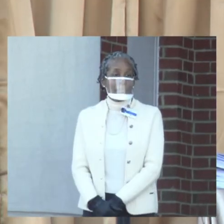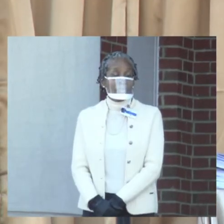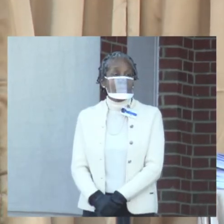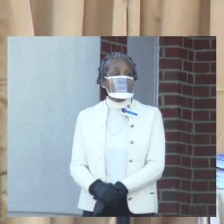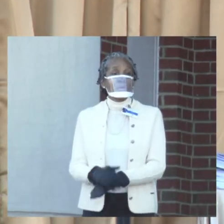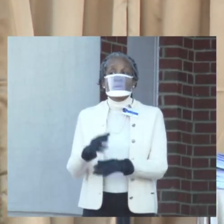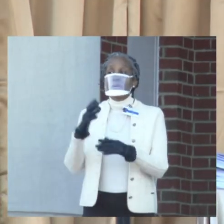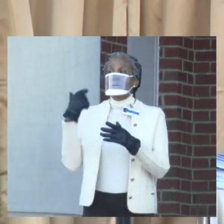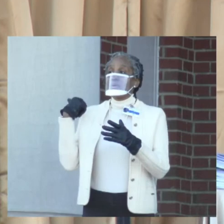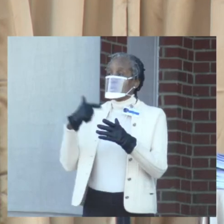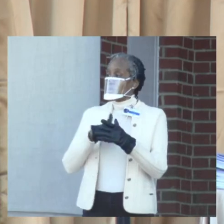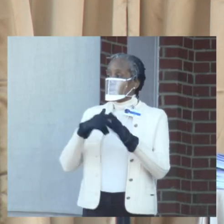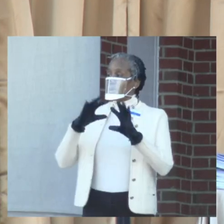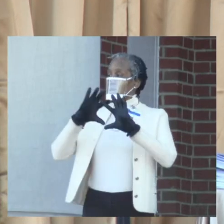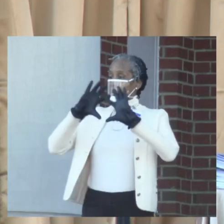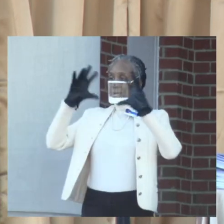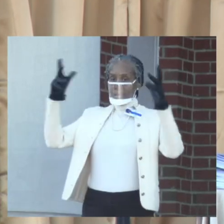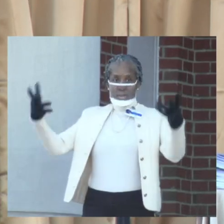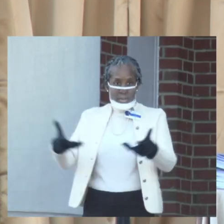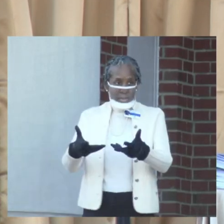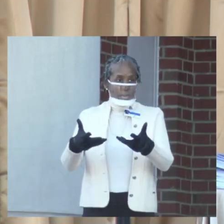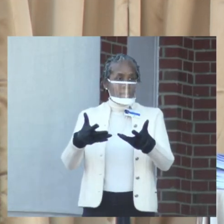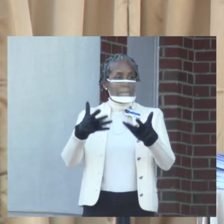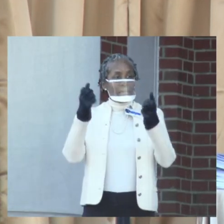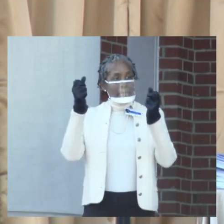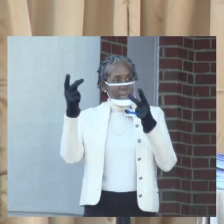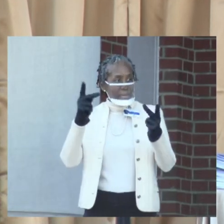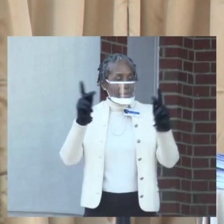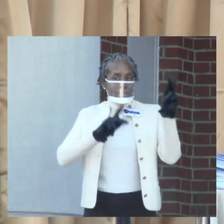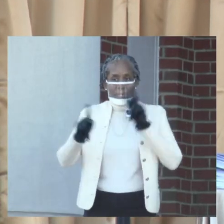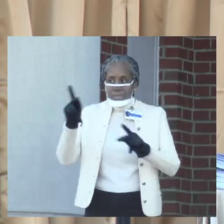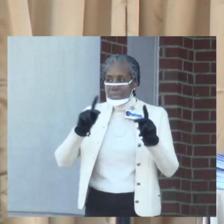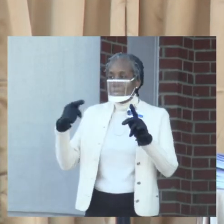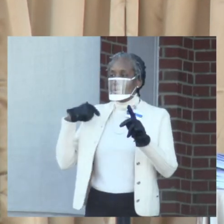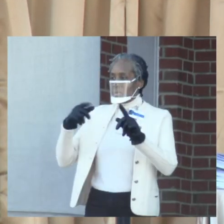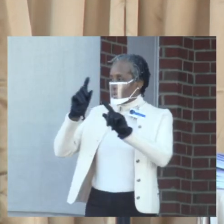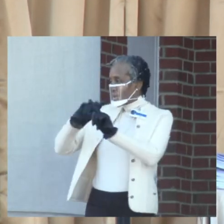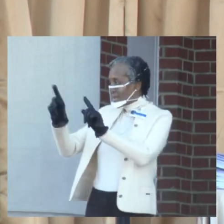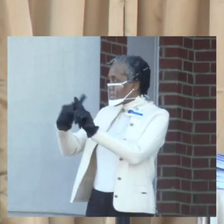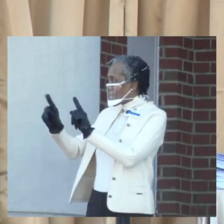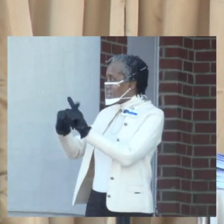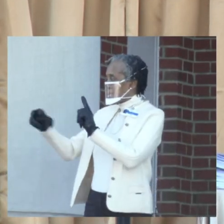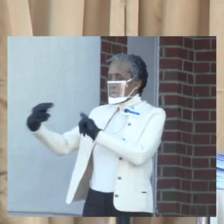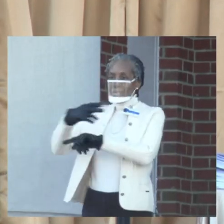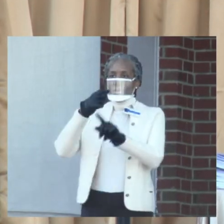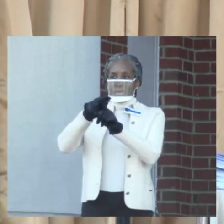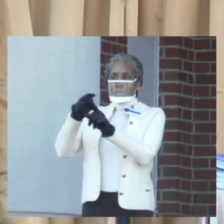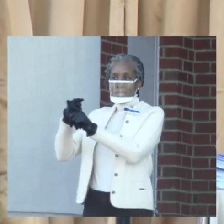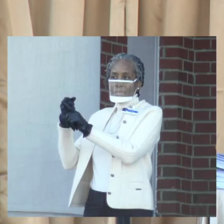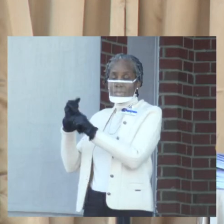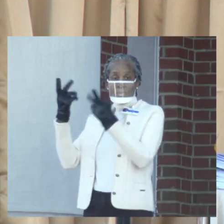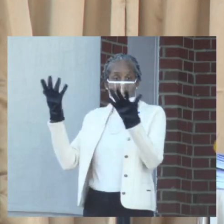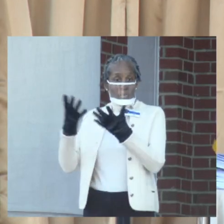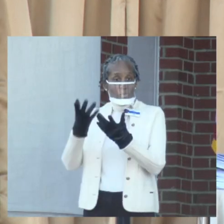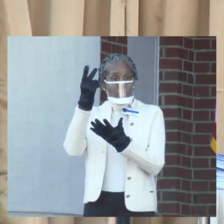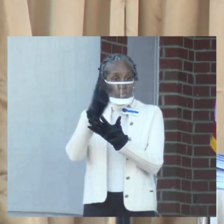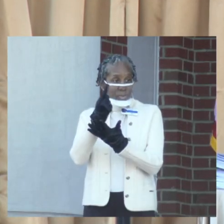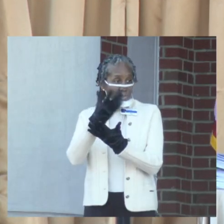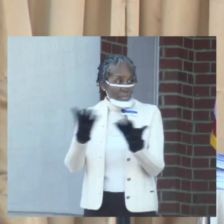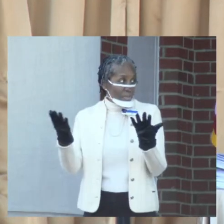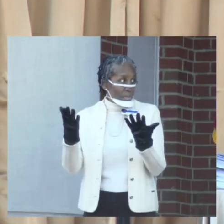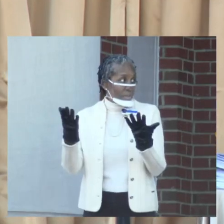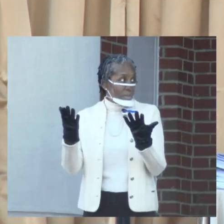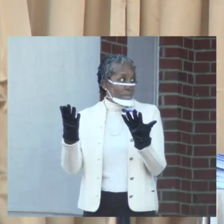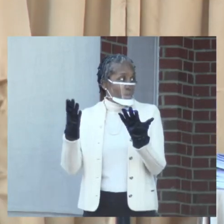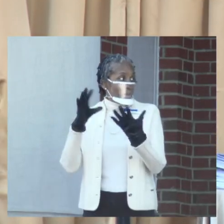Instead, we are a collection, billions of us, being pressed on all sides by this thing called gravity.